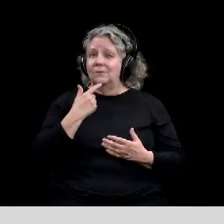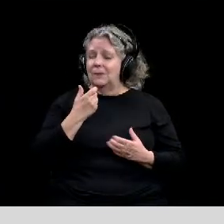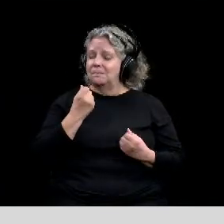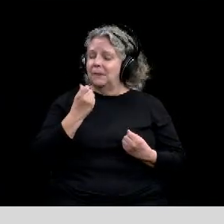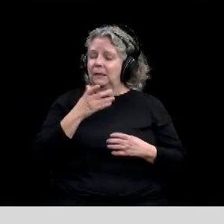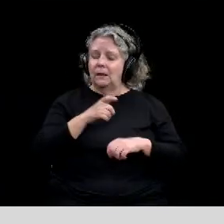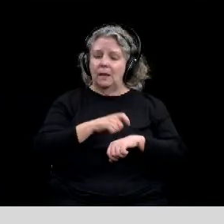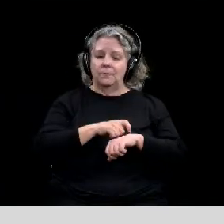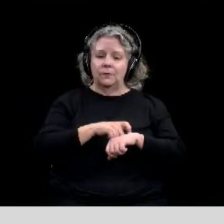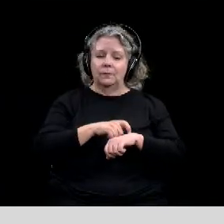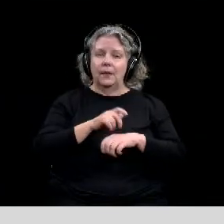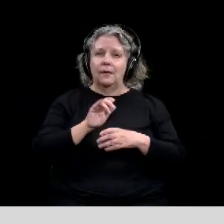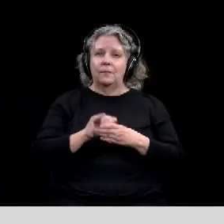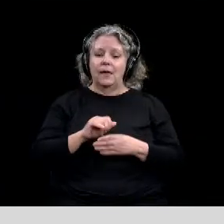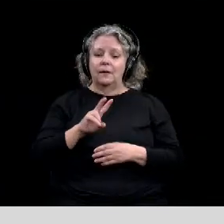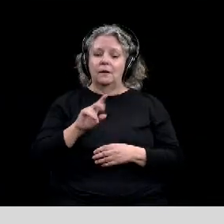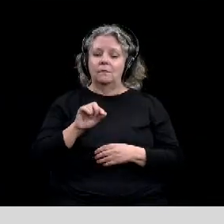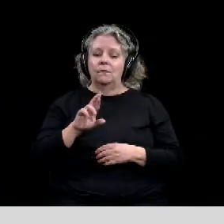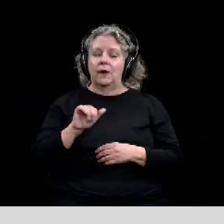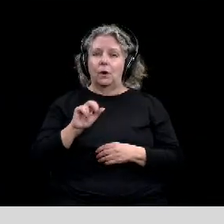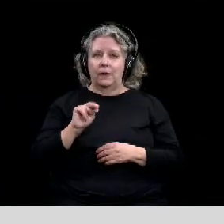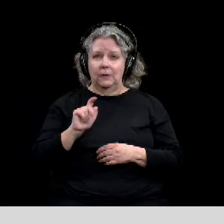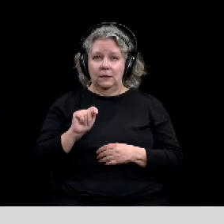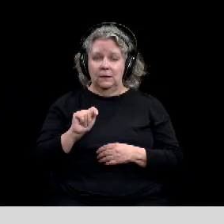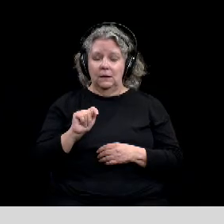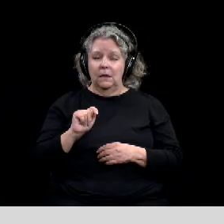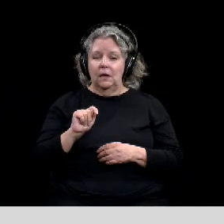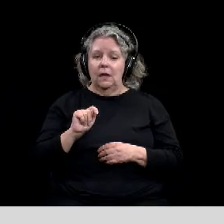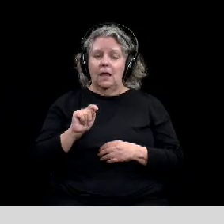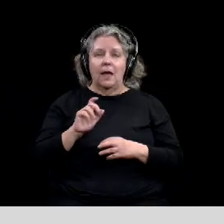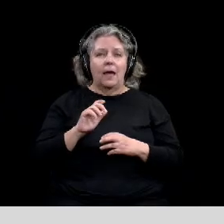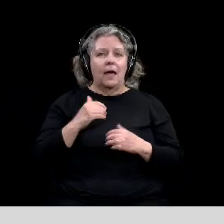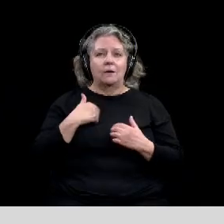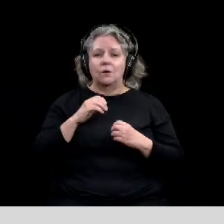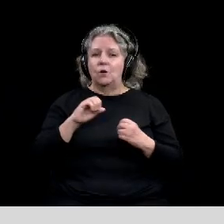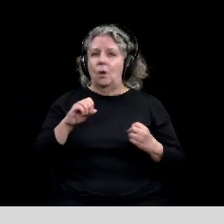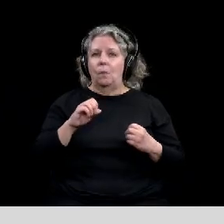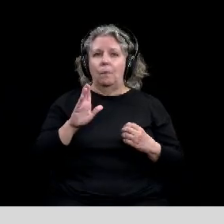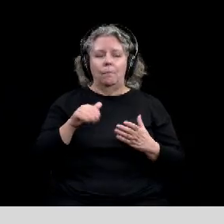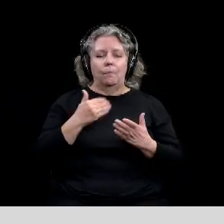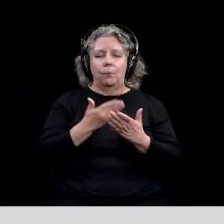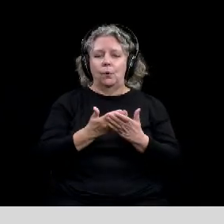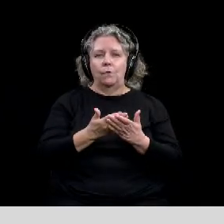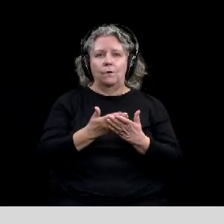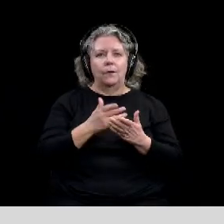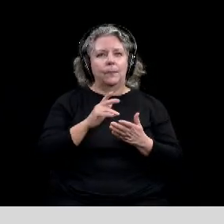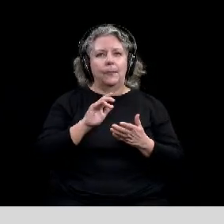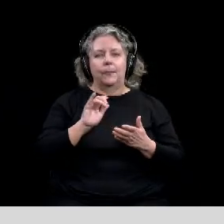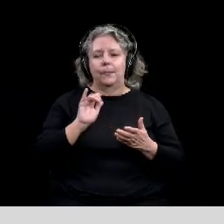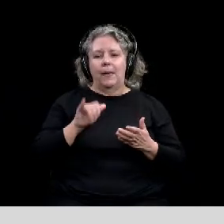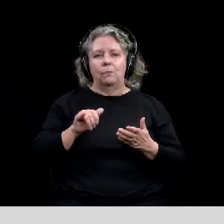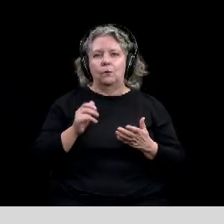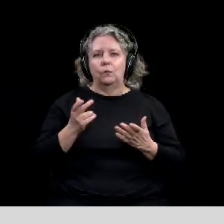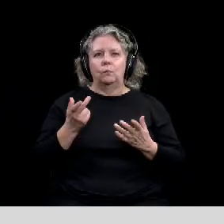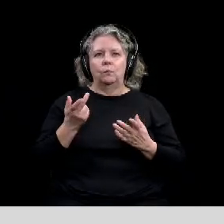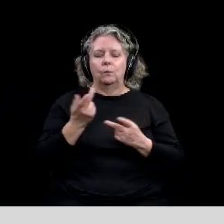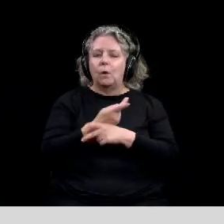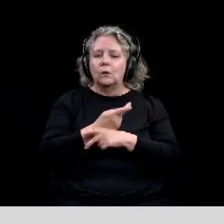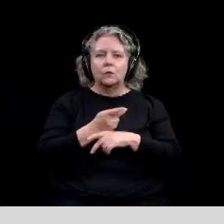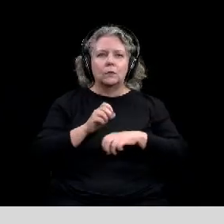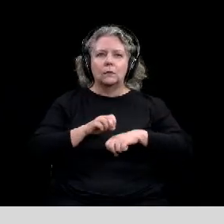this variant was more virulent, more likely to cause harm, but just more